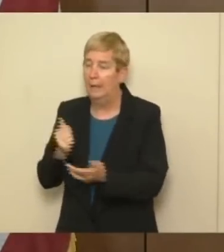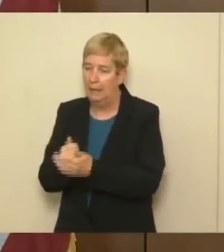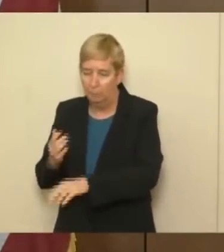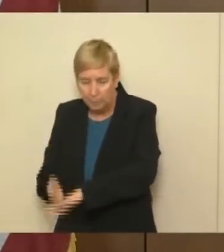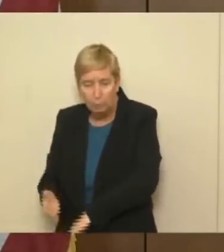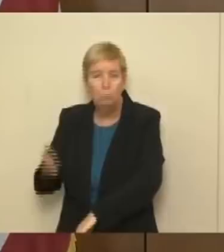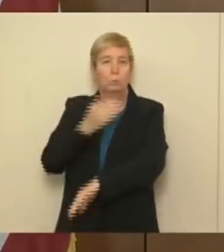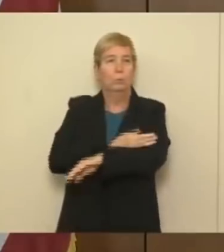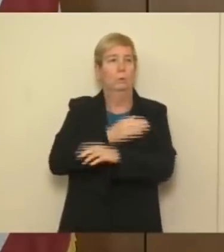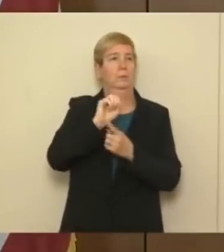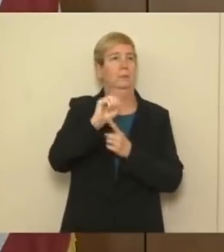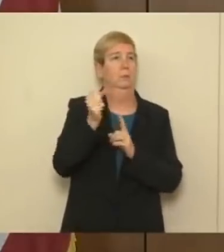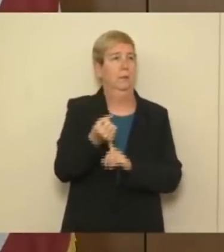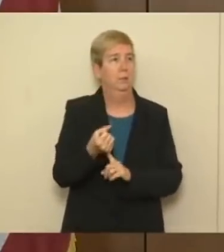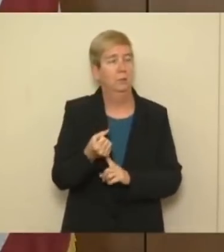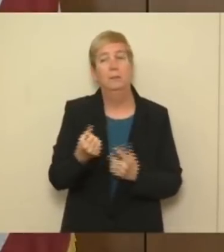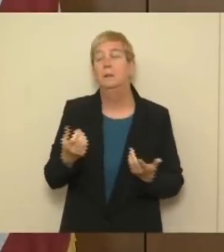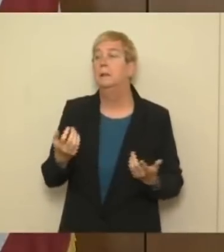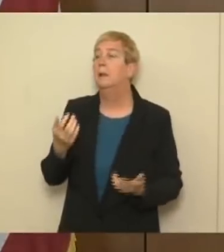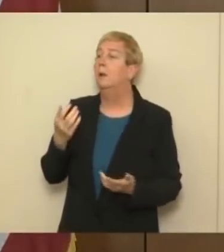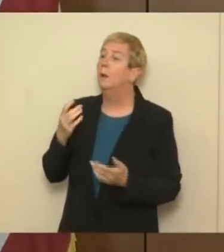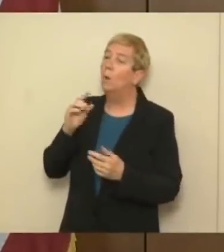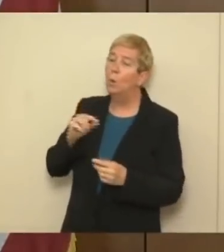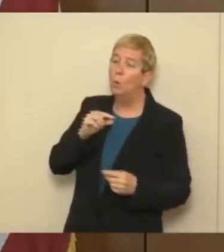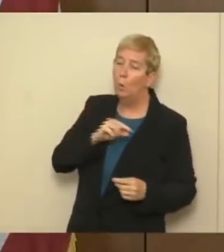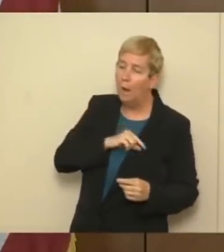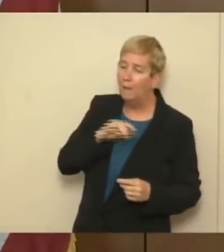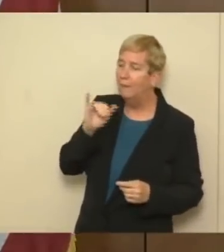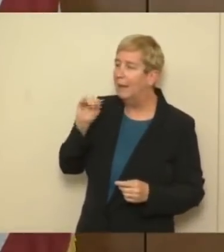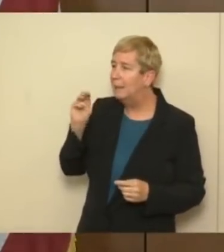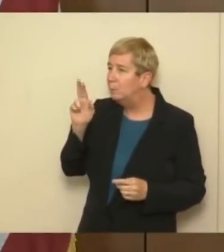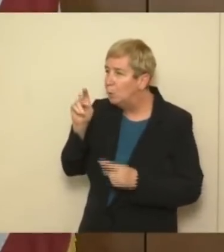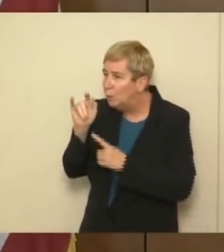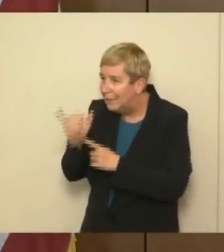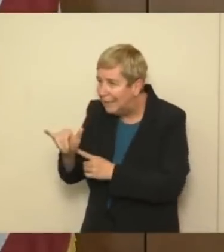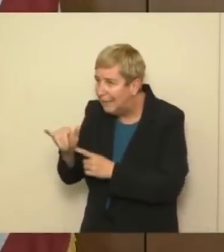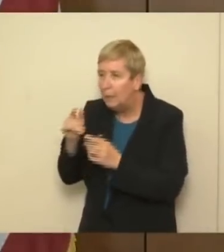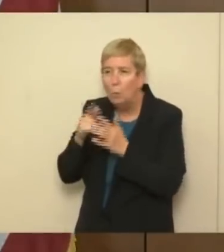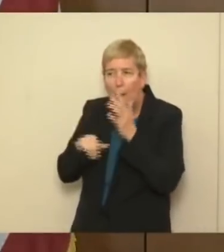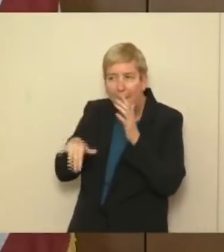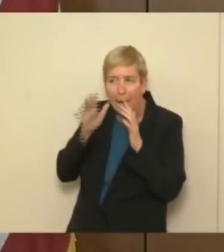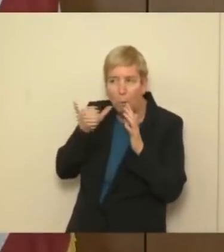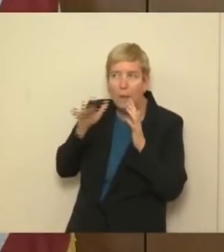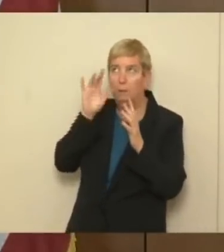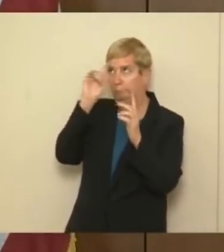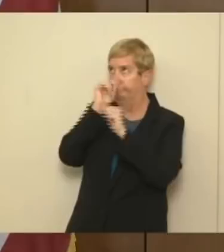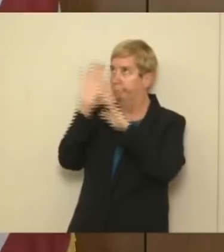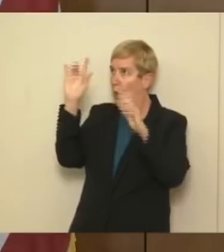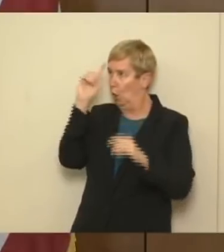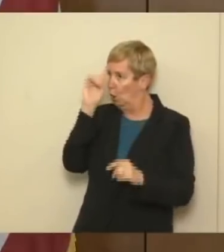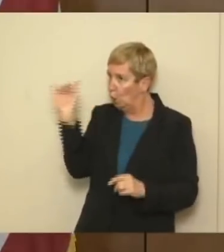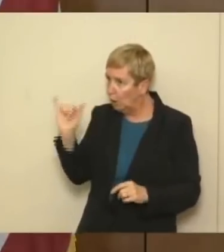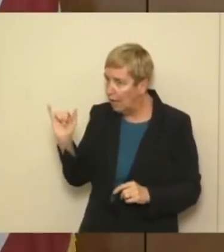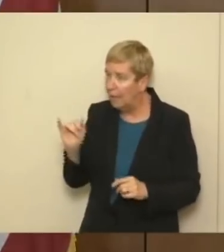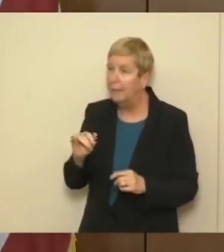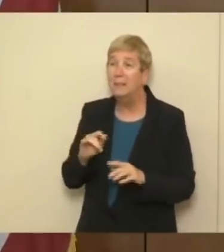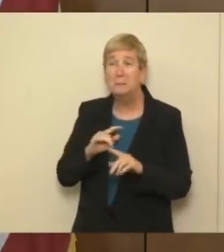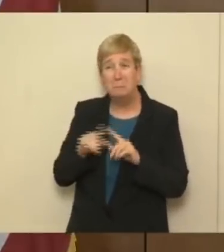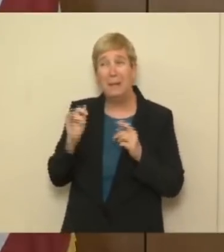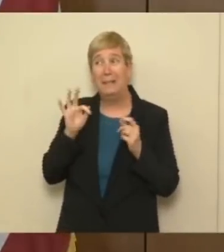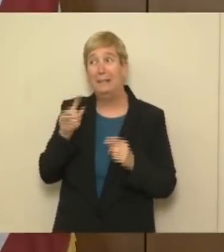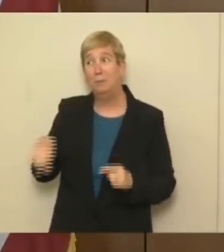including looking at qualified immunity and related issues, which are frankly incredibly complicated. But if you're a